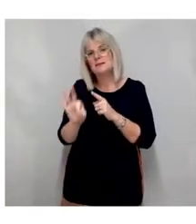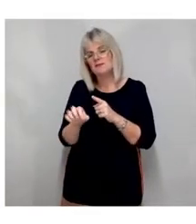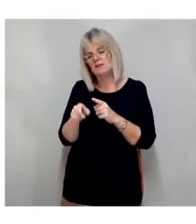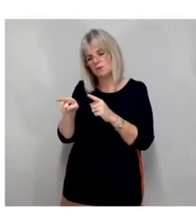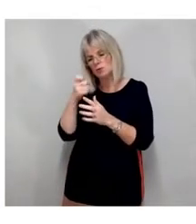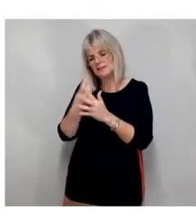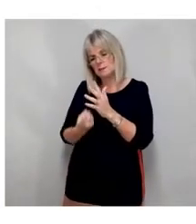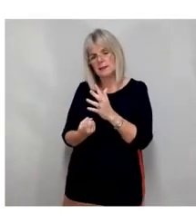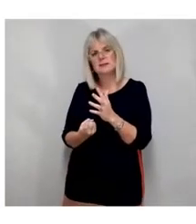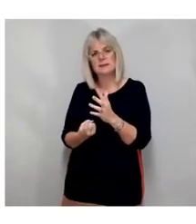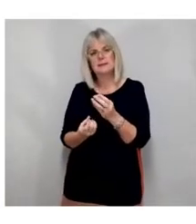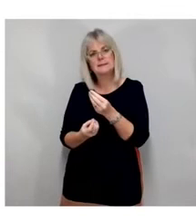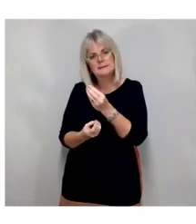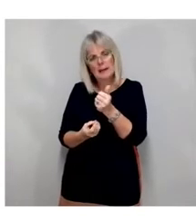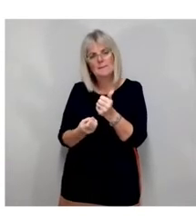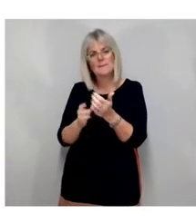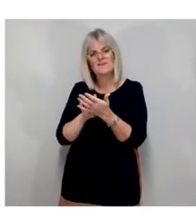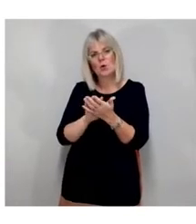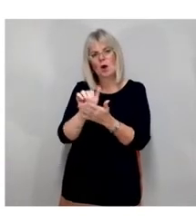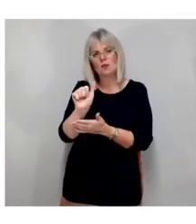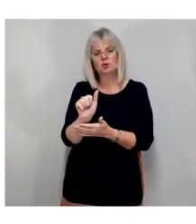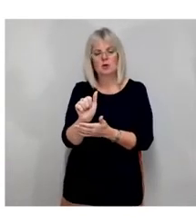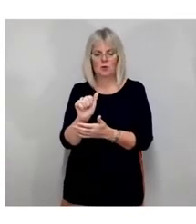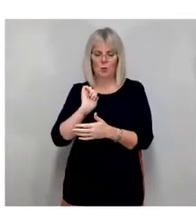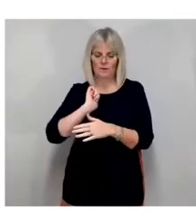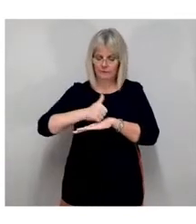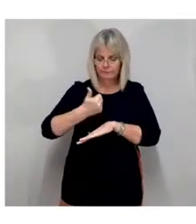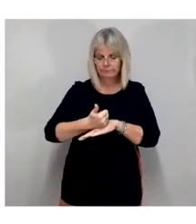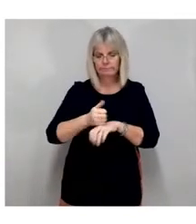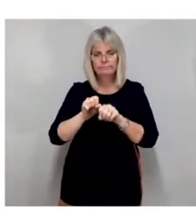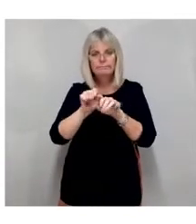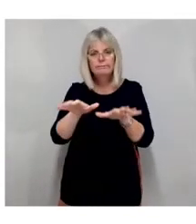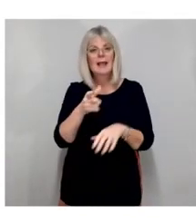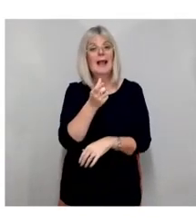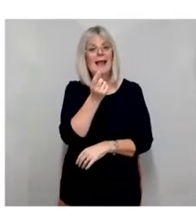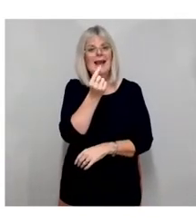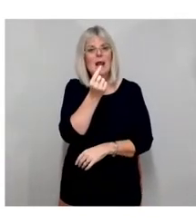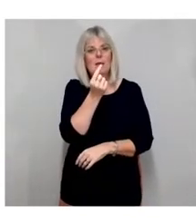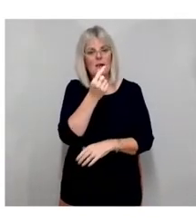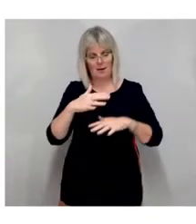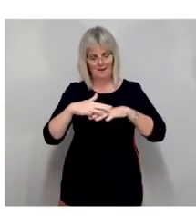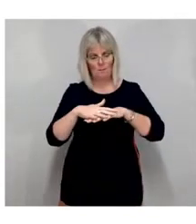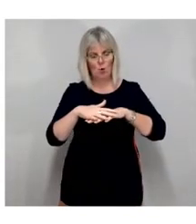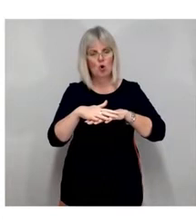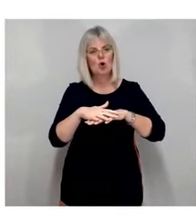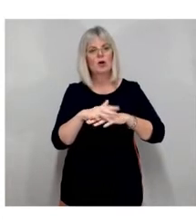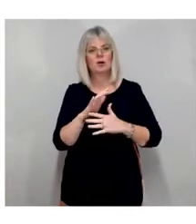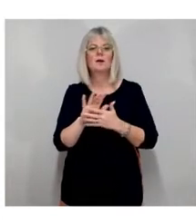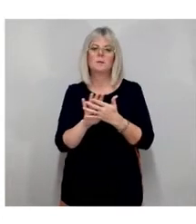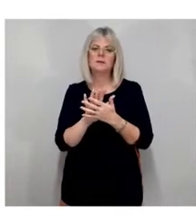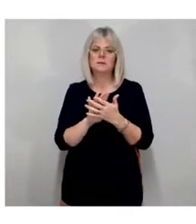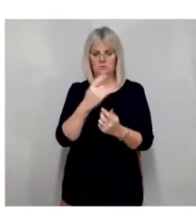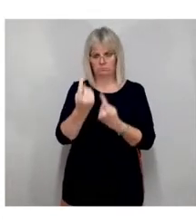is launching the Enable Network, which is people with disability and their allies coming together to share experiences of being at